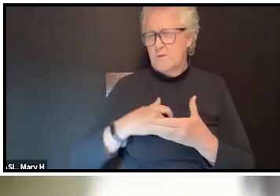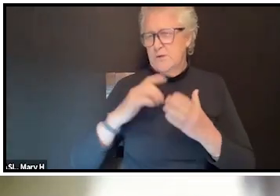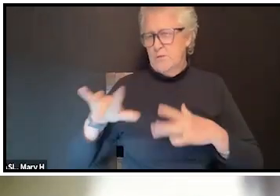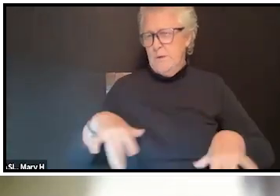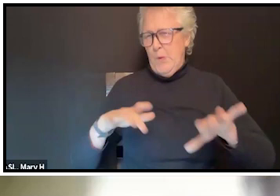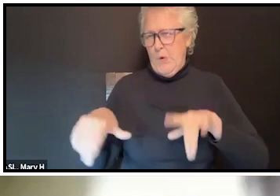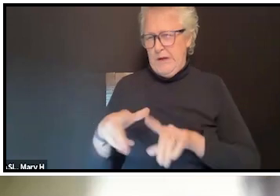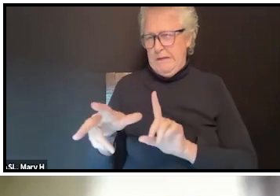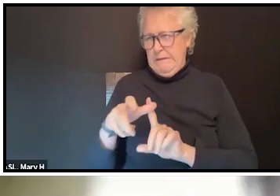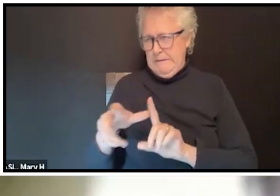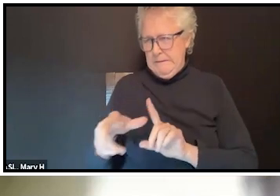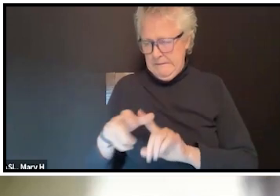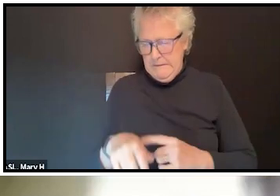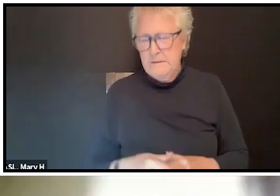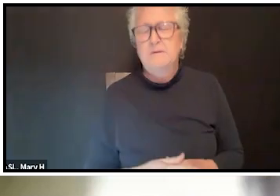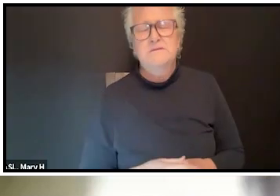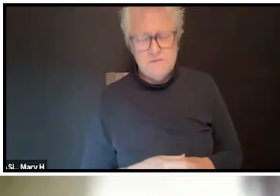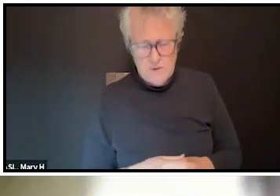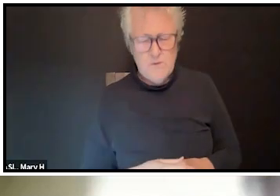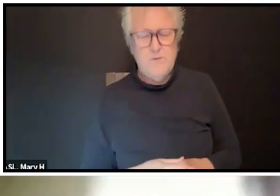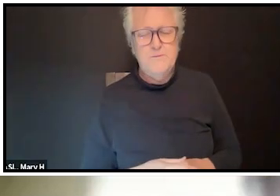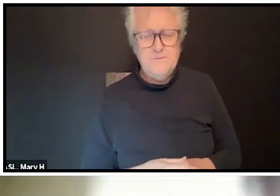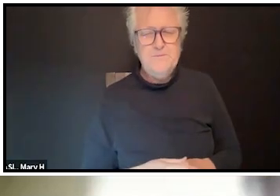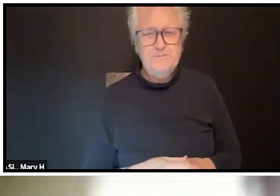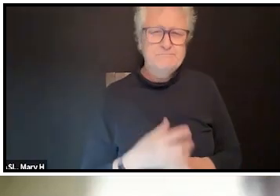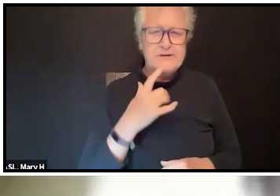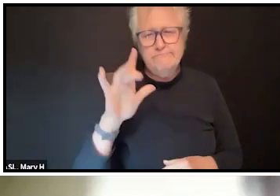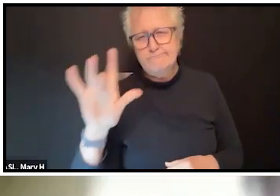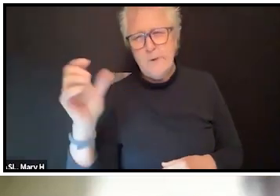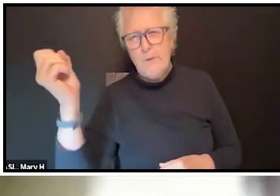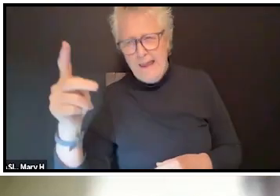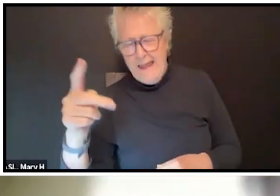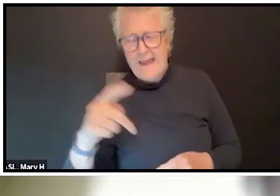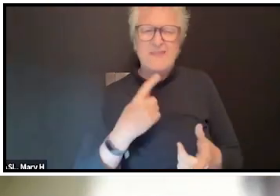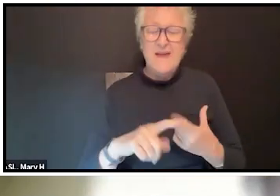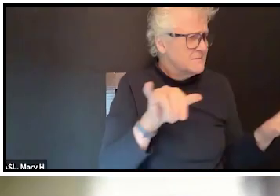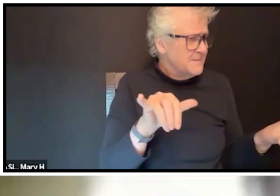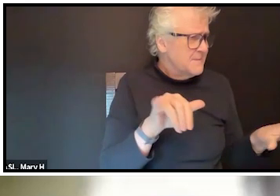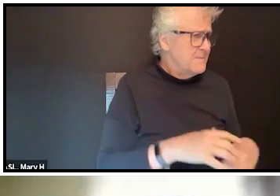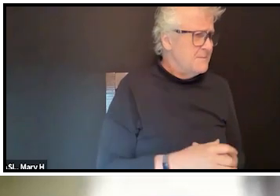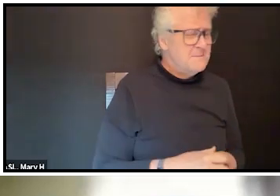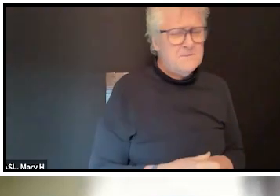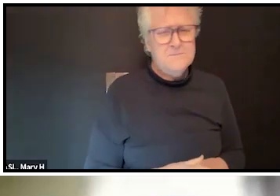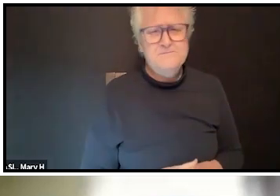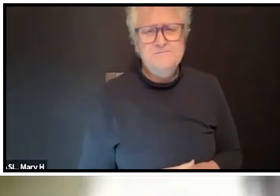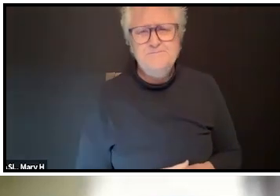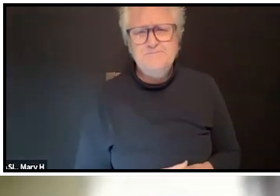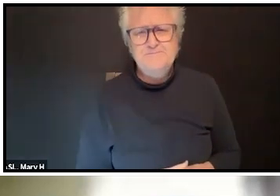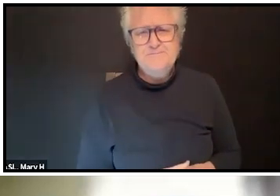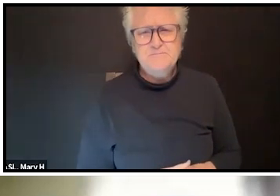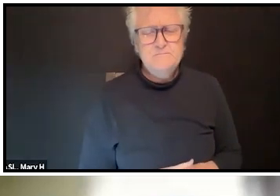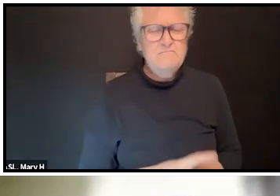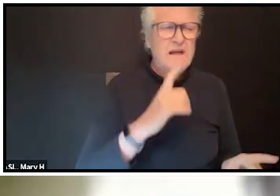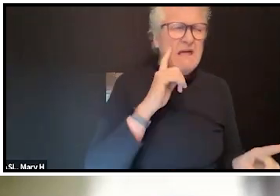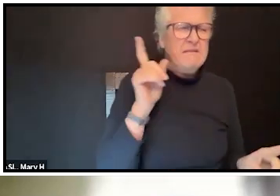and you'll be able to watch a recording of the webinar afterwards. Keith is going to introduce you, Heather. He's going to